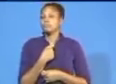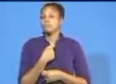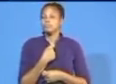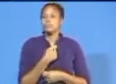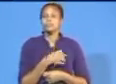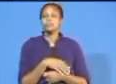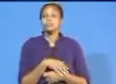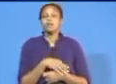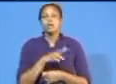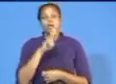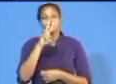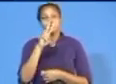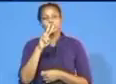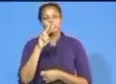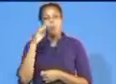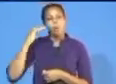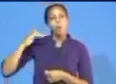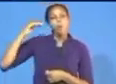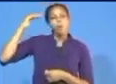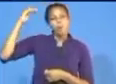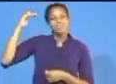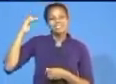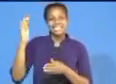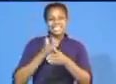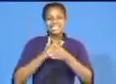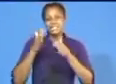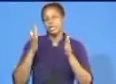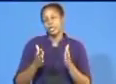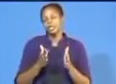two senior singers in the group,